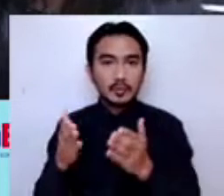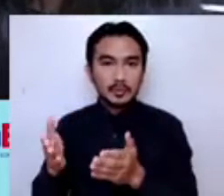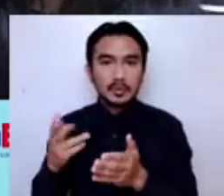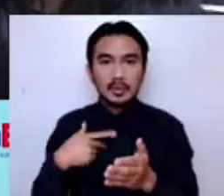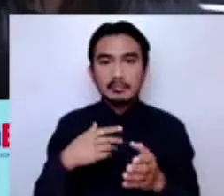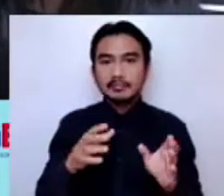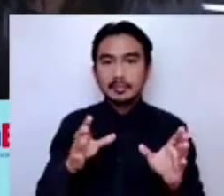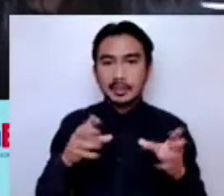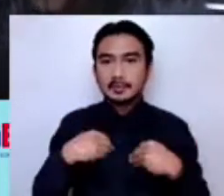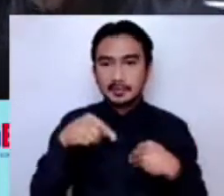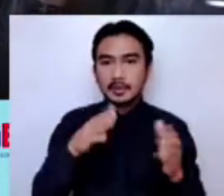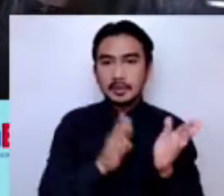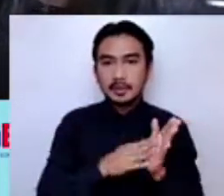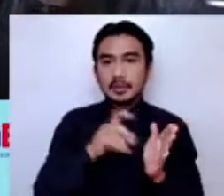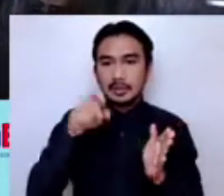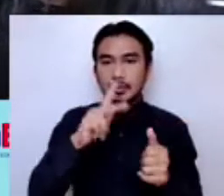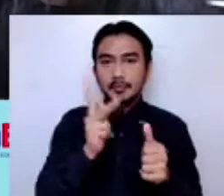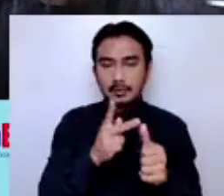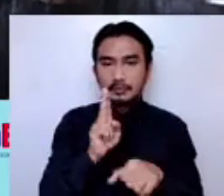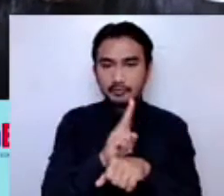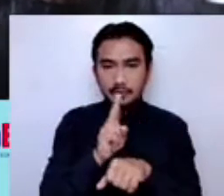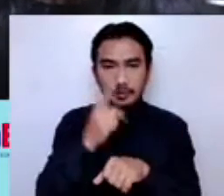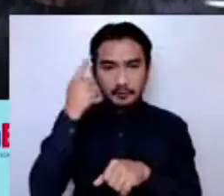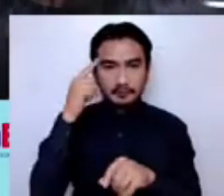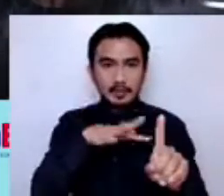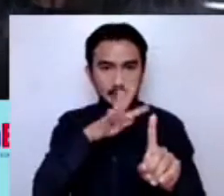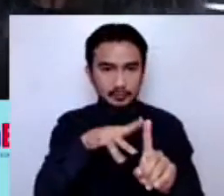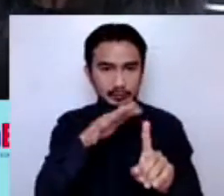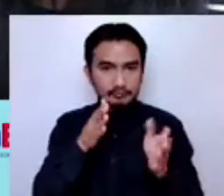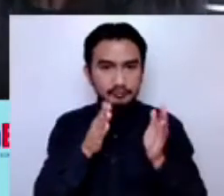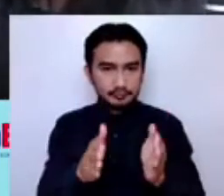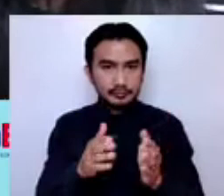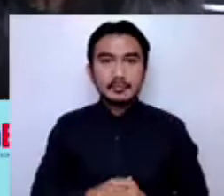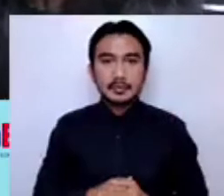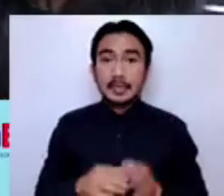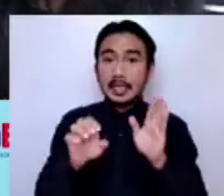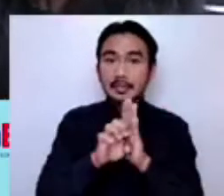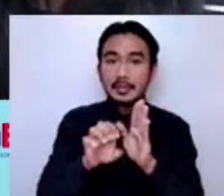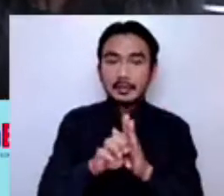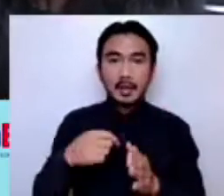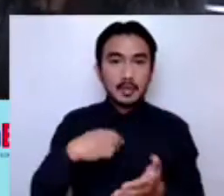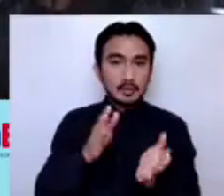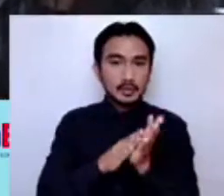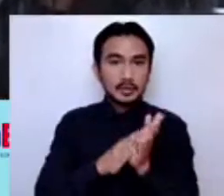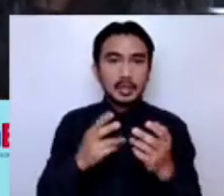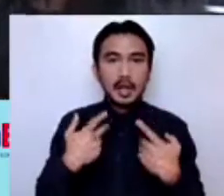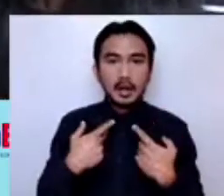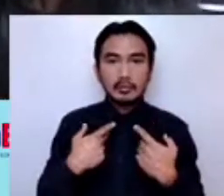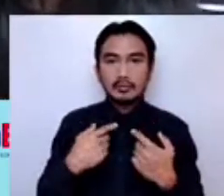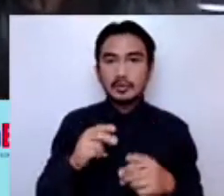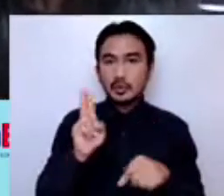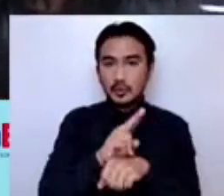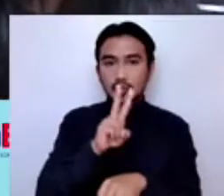the priority mode of observation. For example, my school adopts 2 to 3 learning modalities,